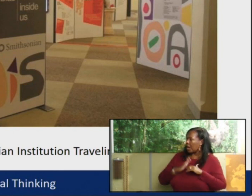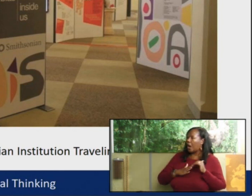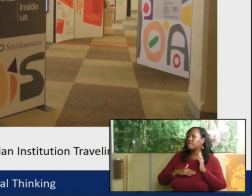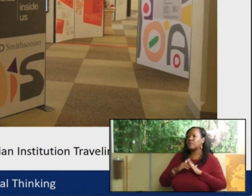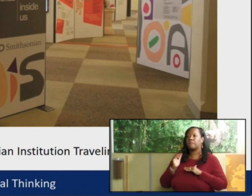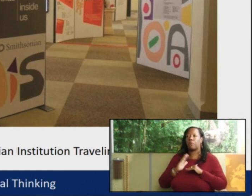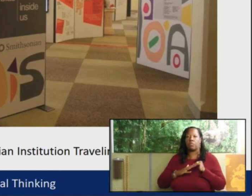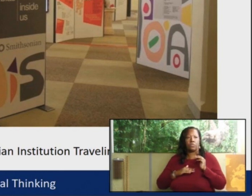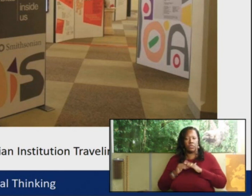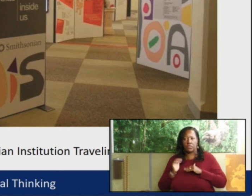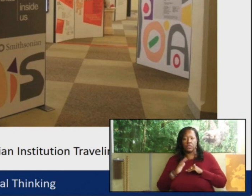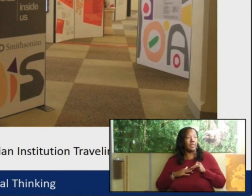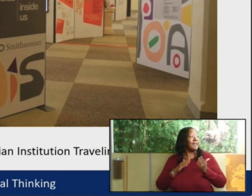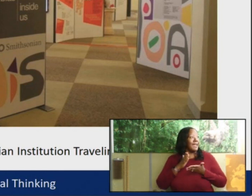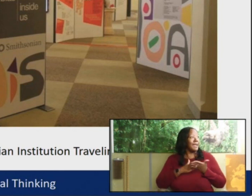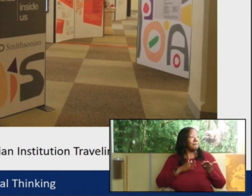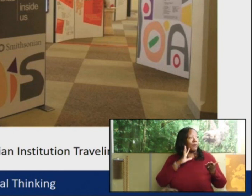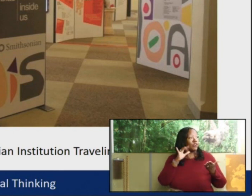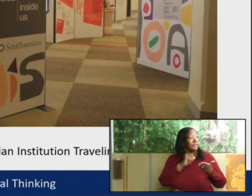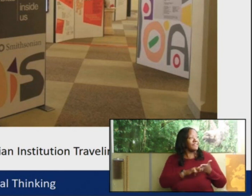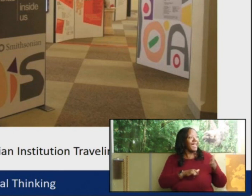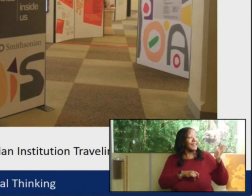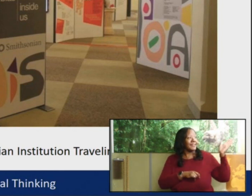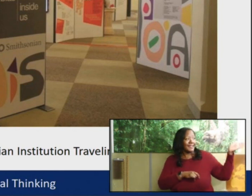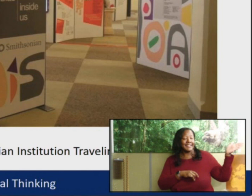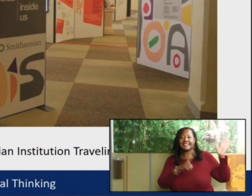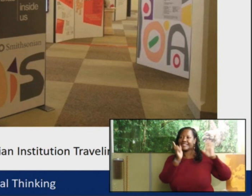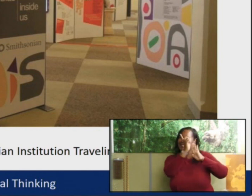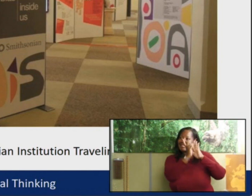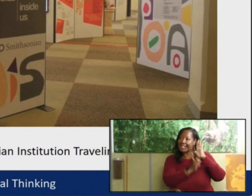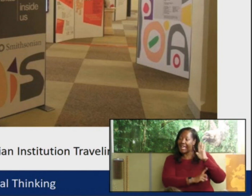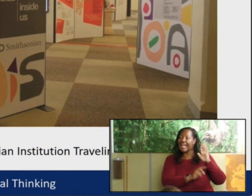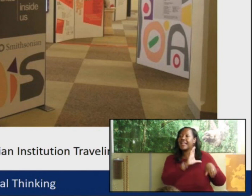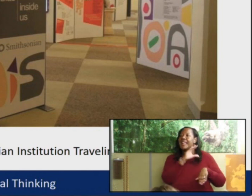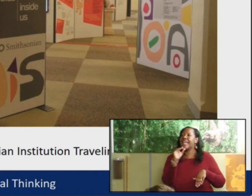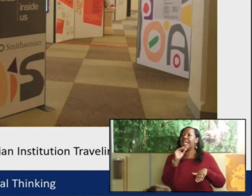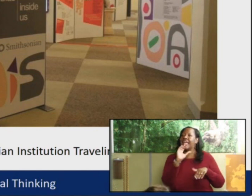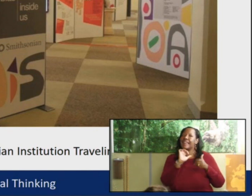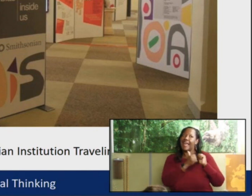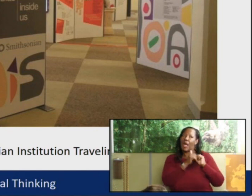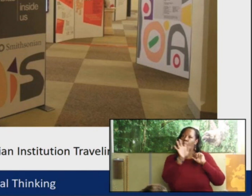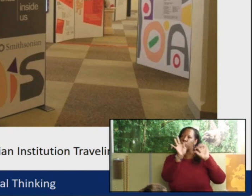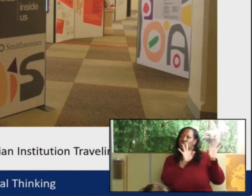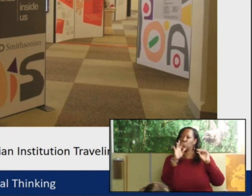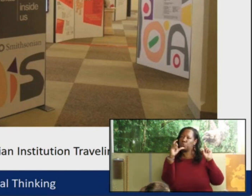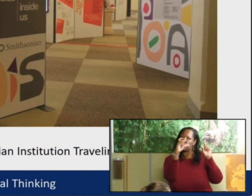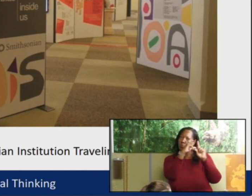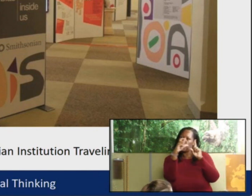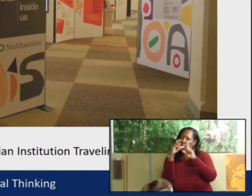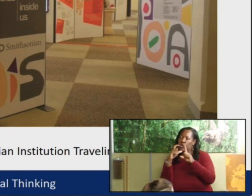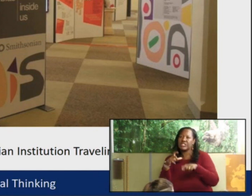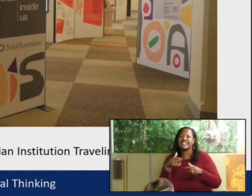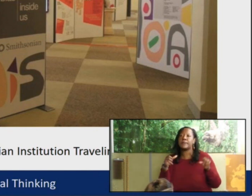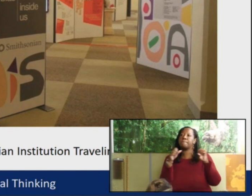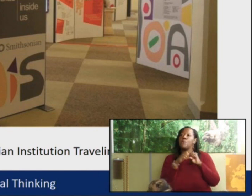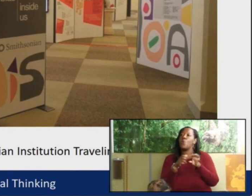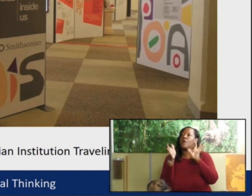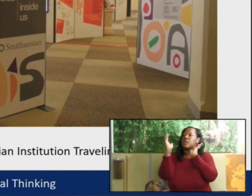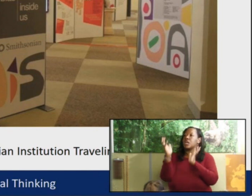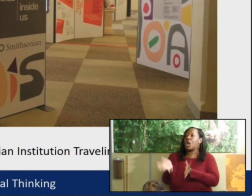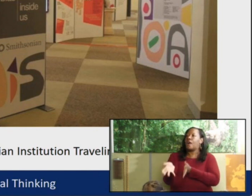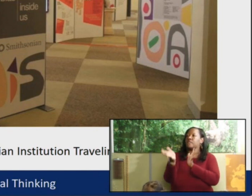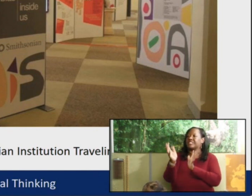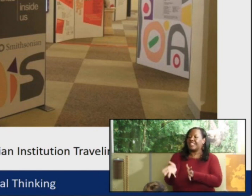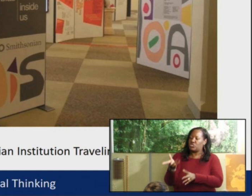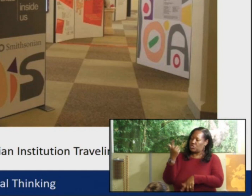doing that. And part of it is in the design and also in the wording, having kind of a conversational tone, and that we're all in